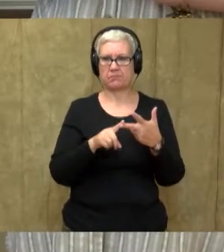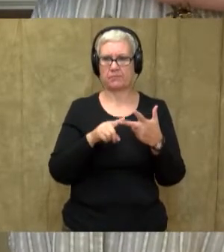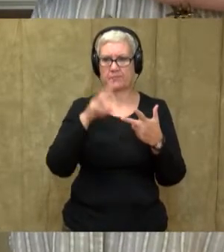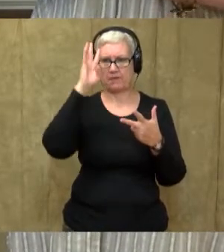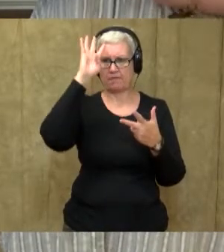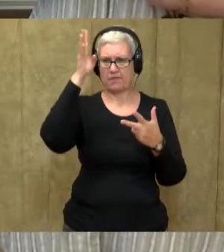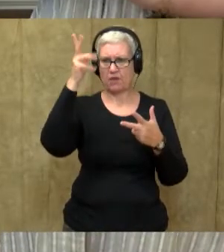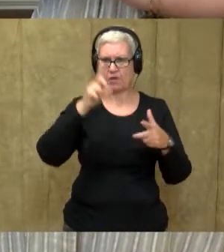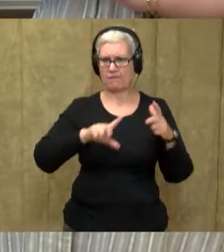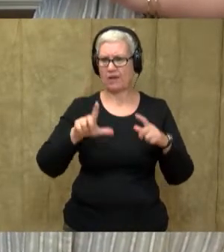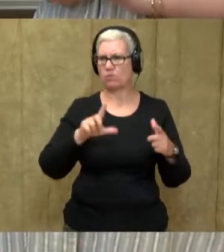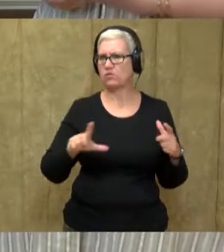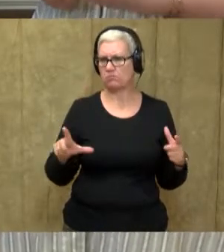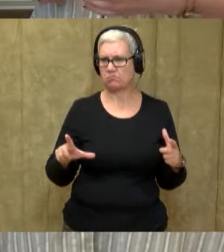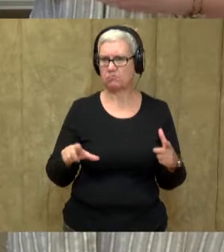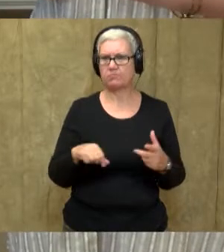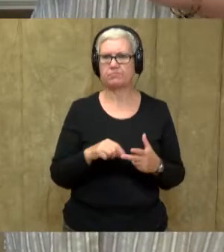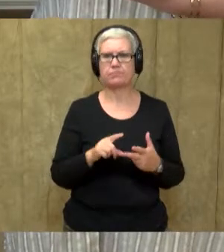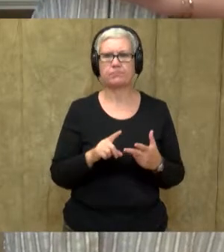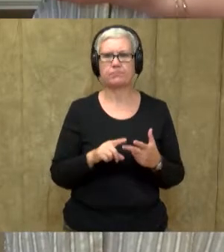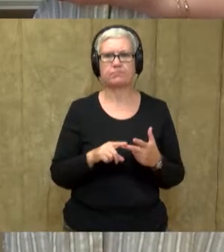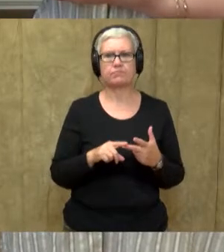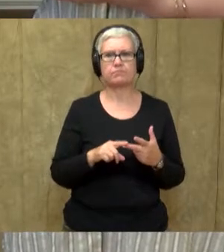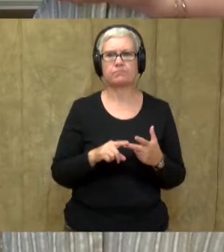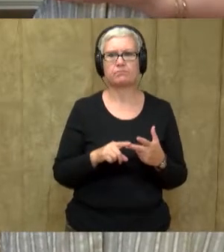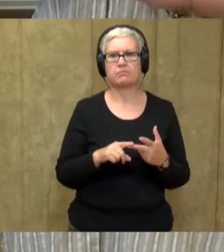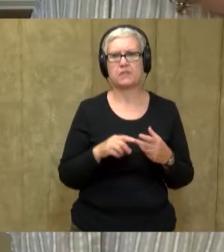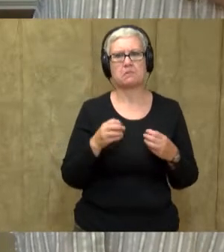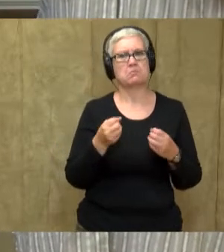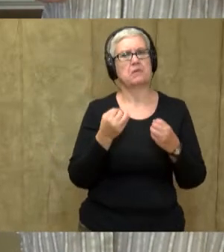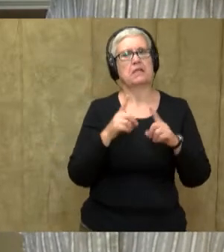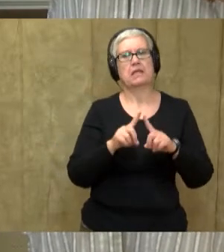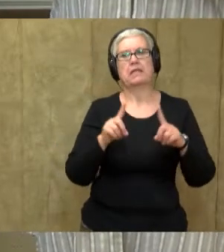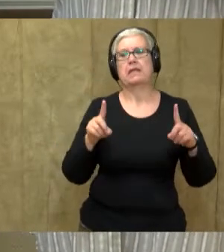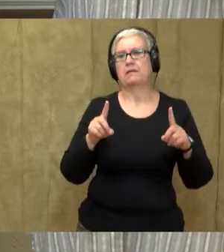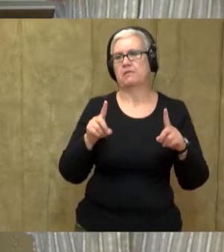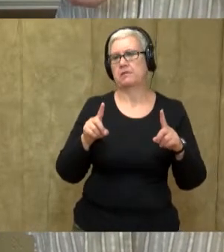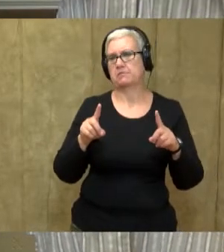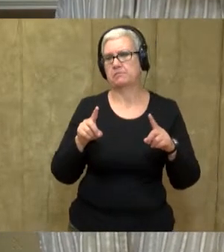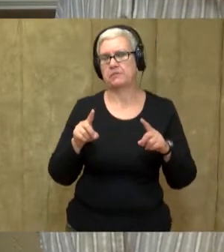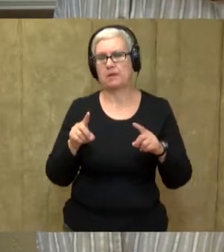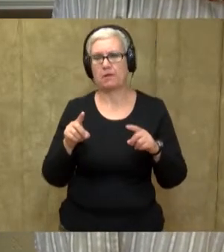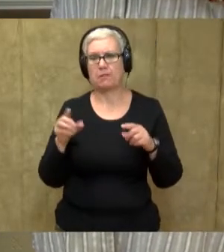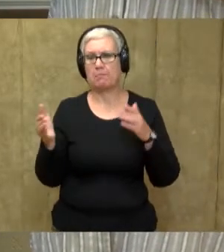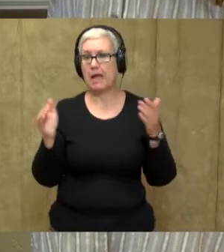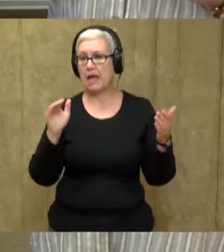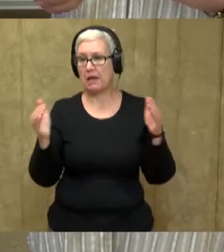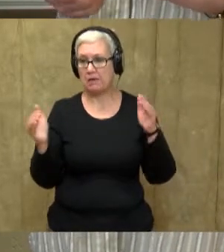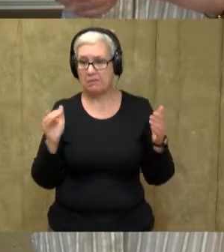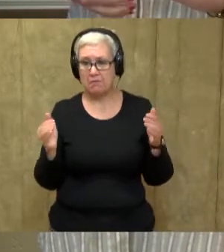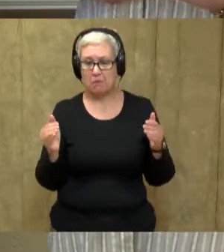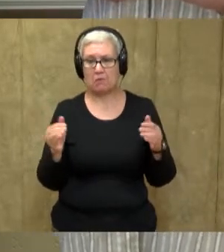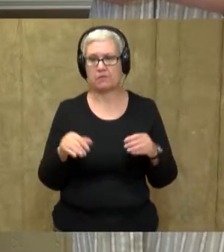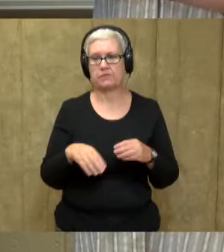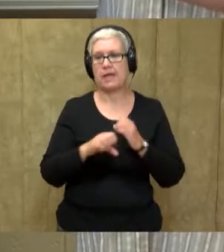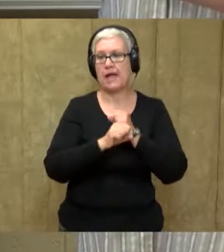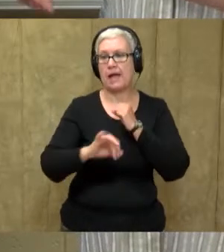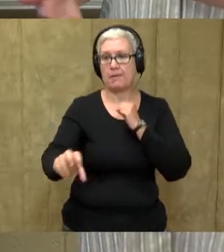what figurative language is. Lots of different types. You have metaphor, simile,